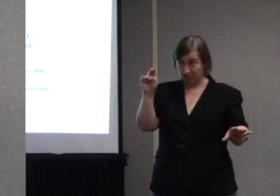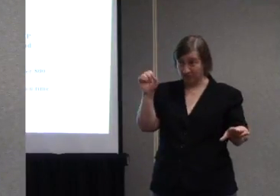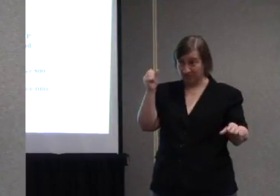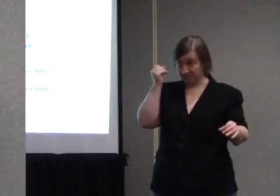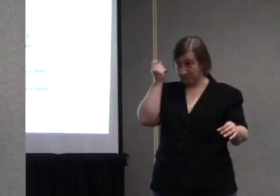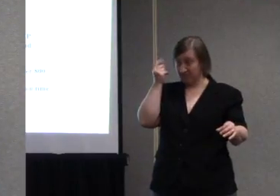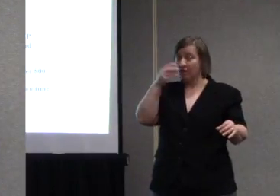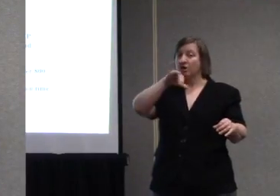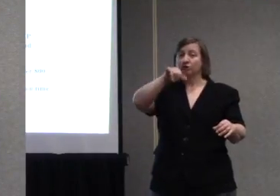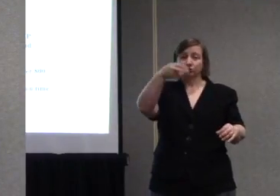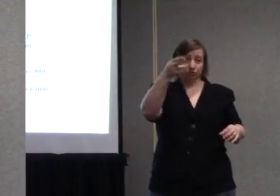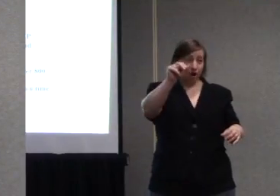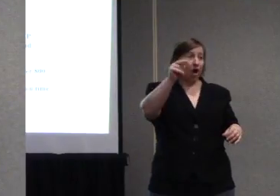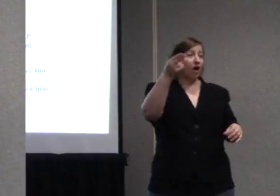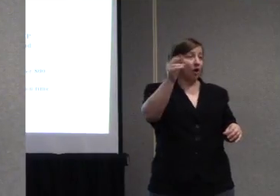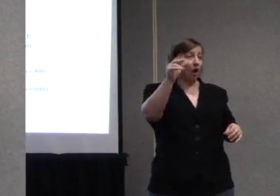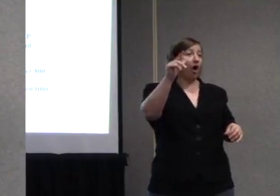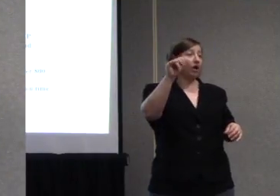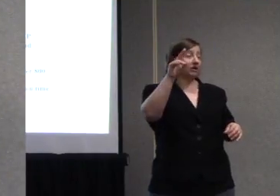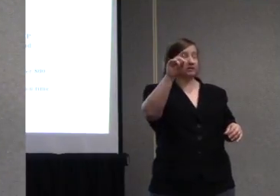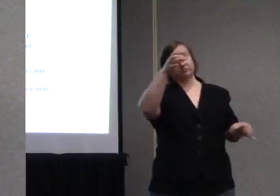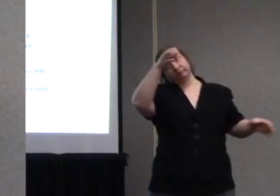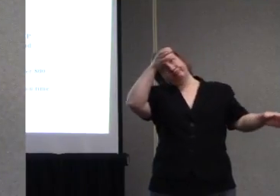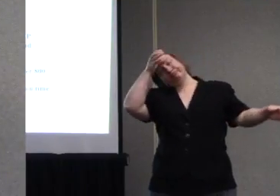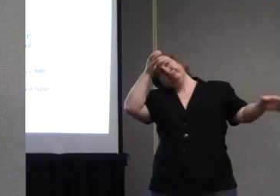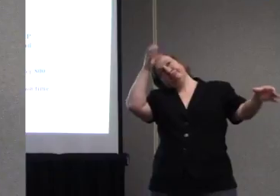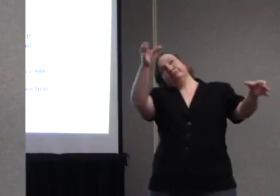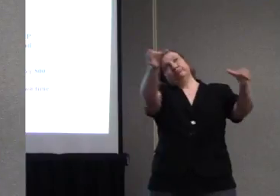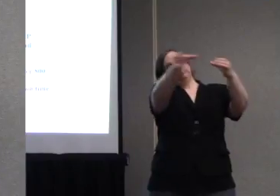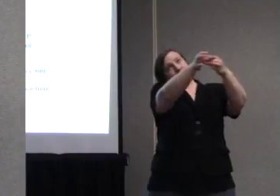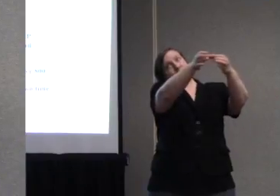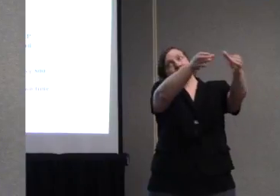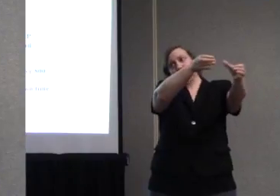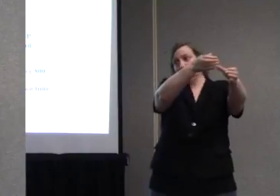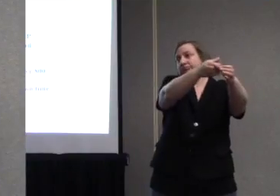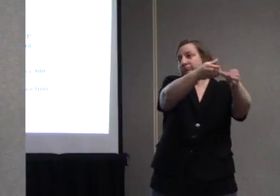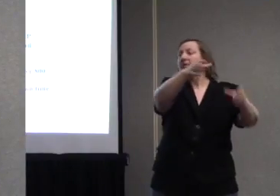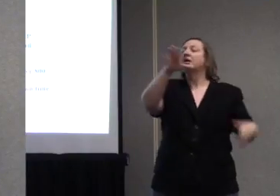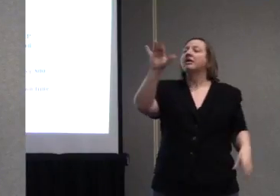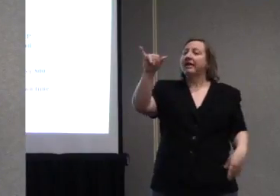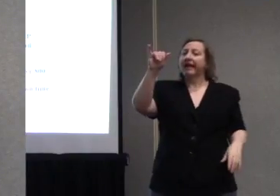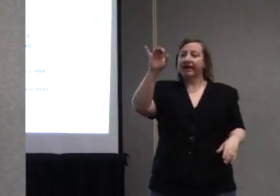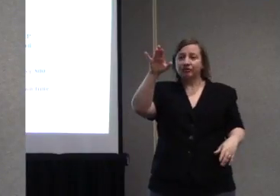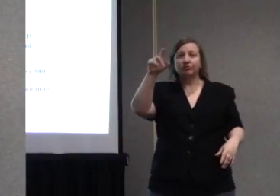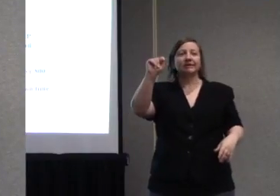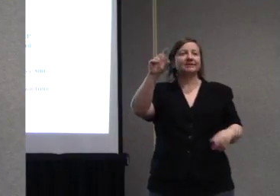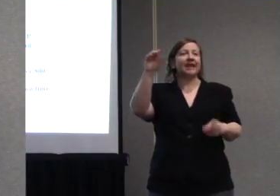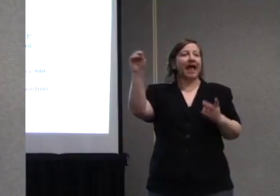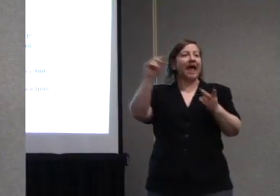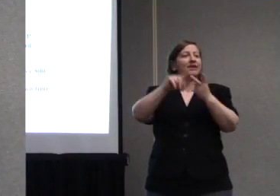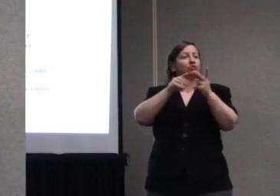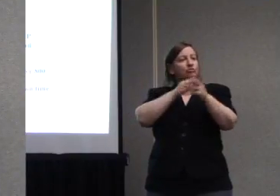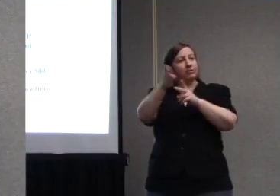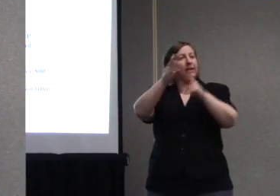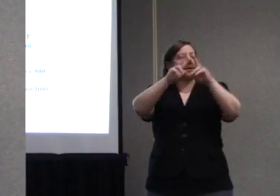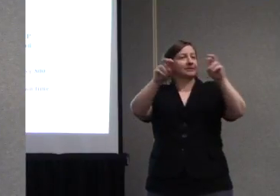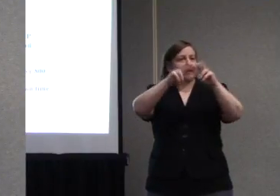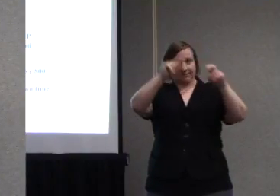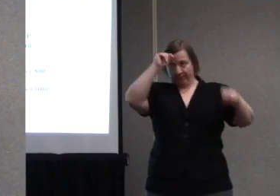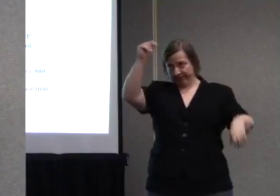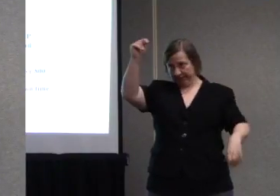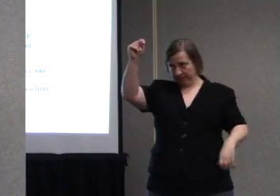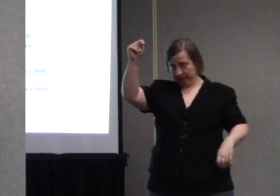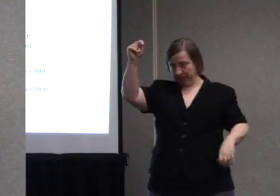Yeah, somebody go, what is a Holland code? John Holland is like the guru of interest and career assessment